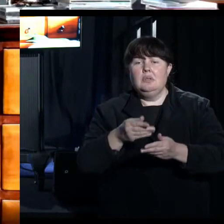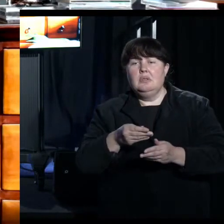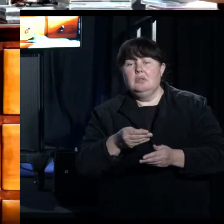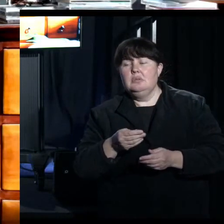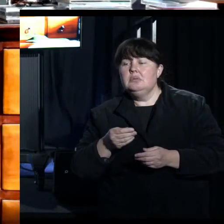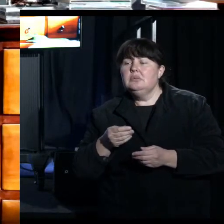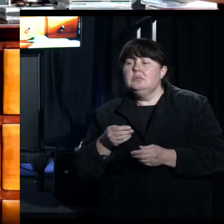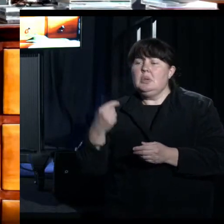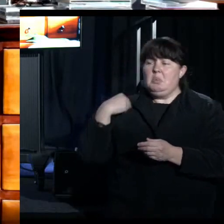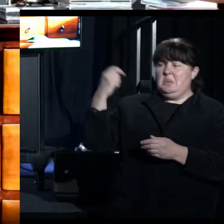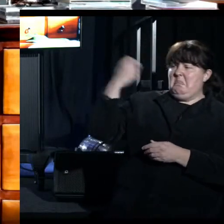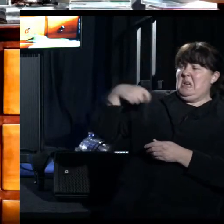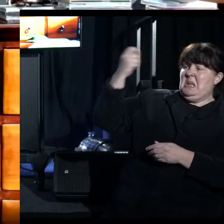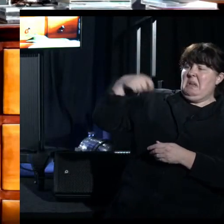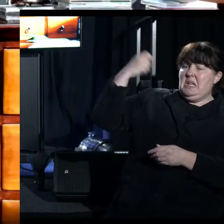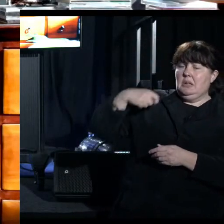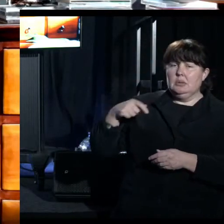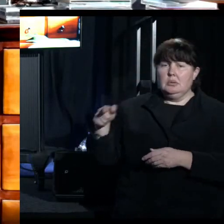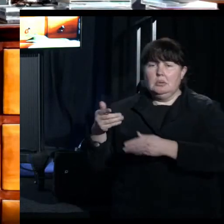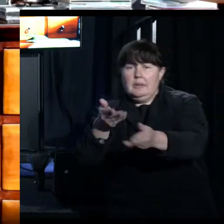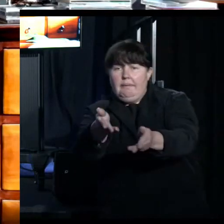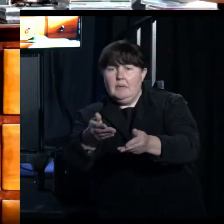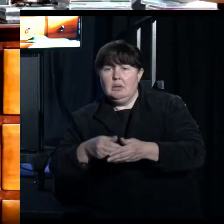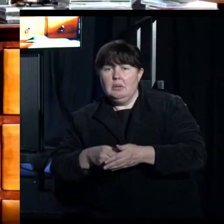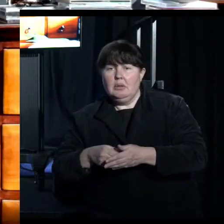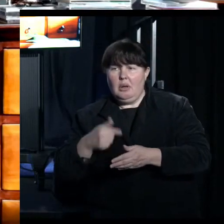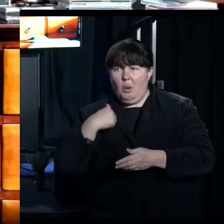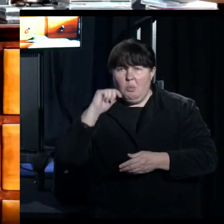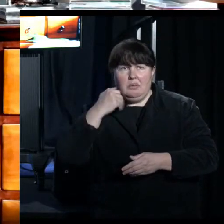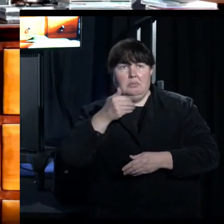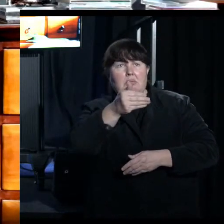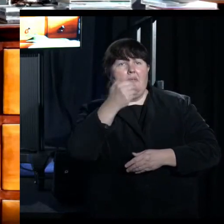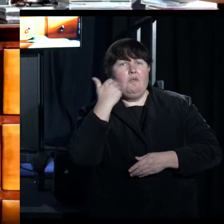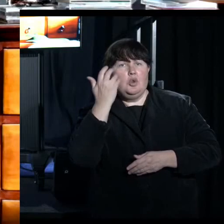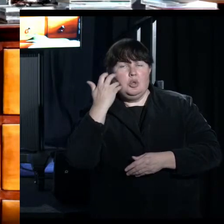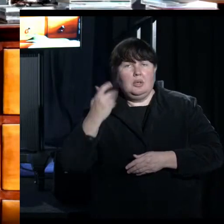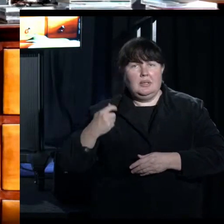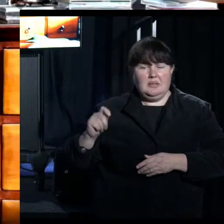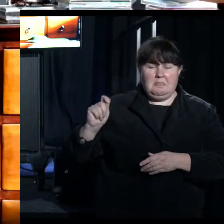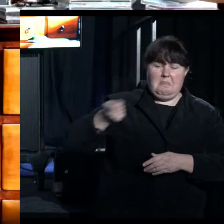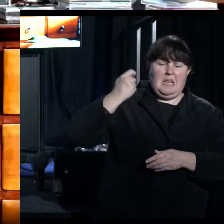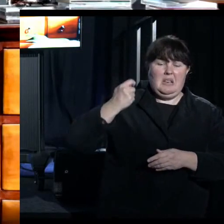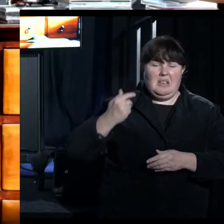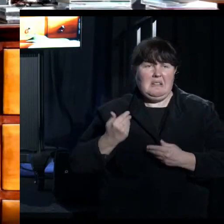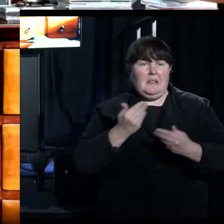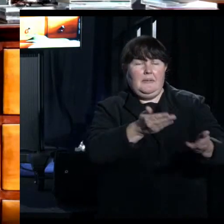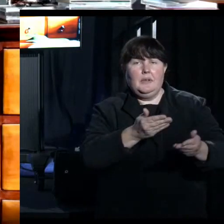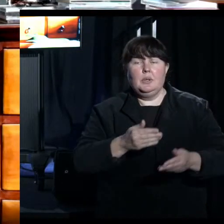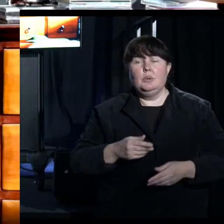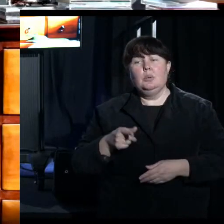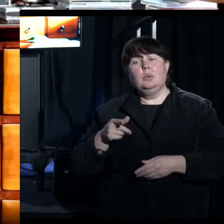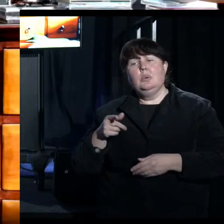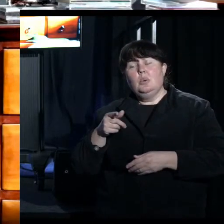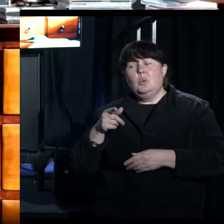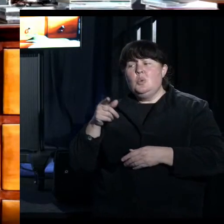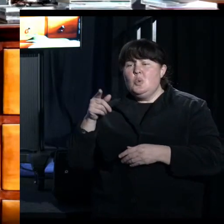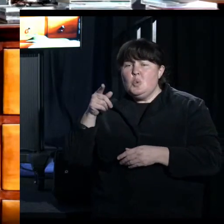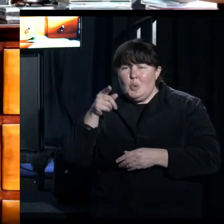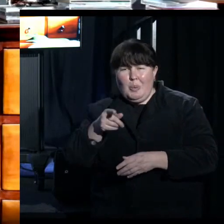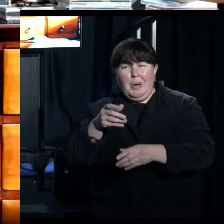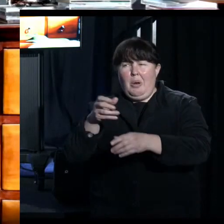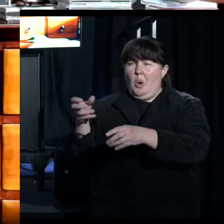were beaten, you were beholden, while I was being beaten, I was